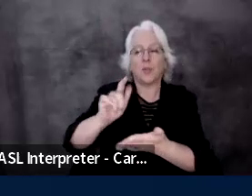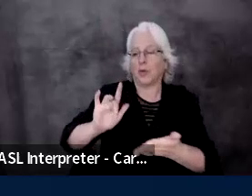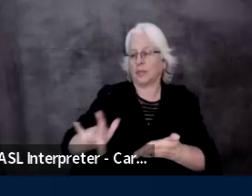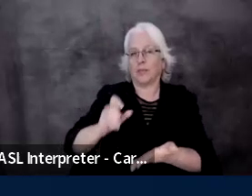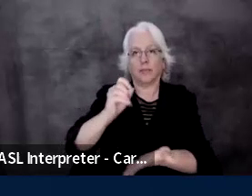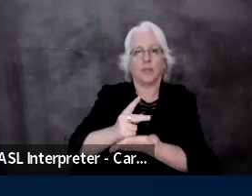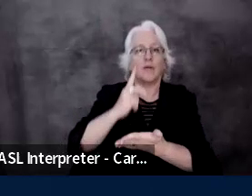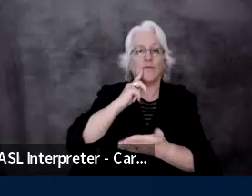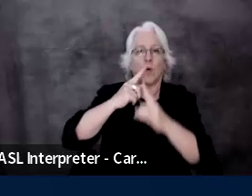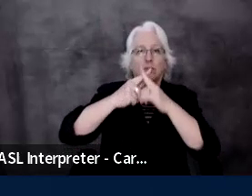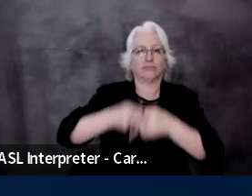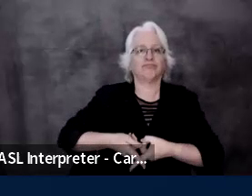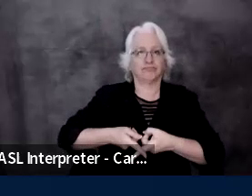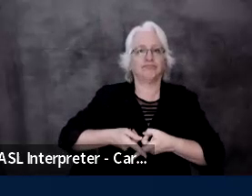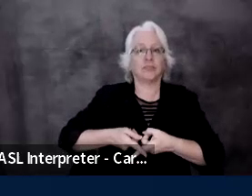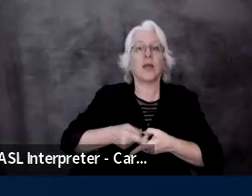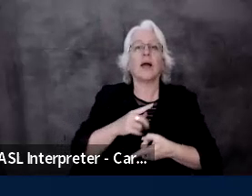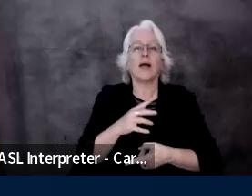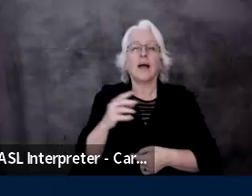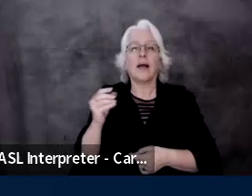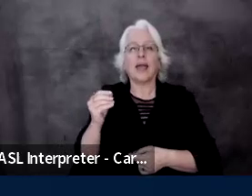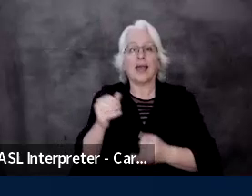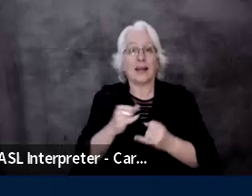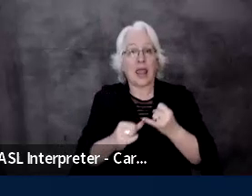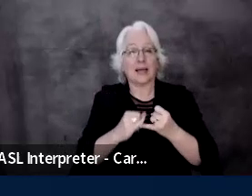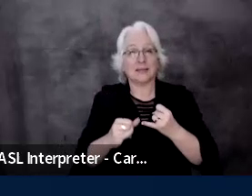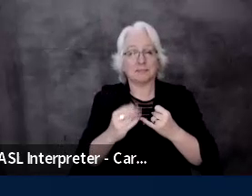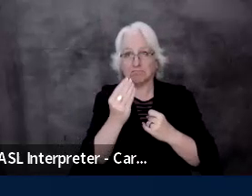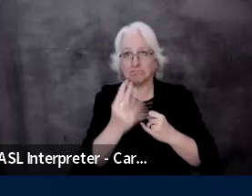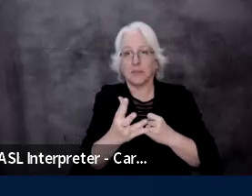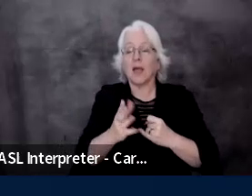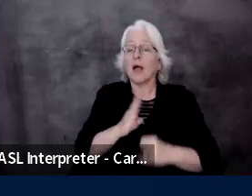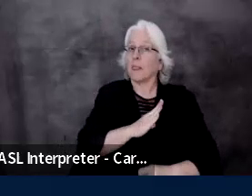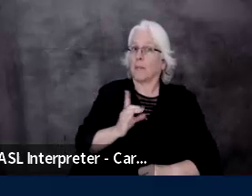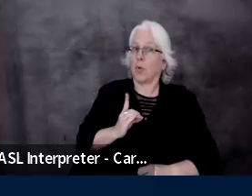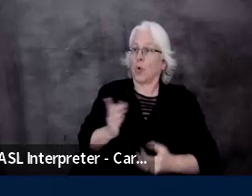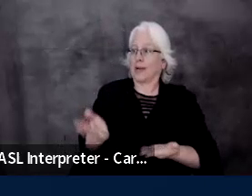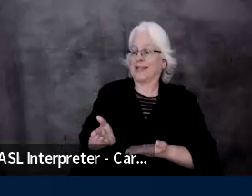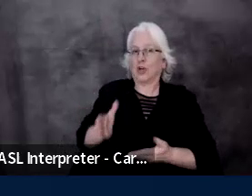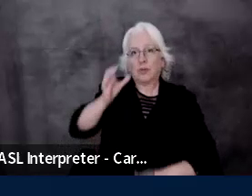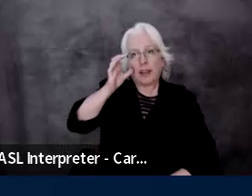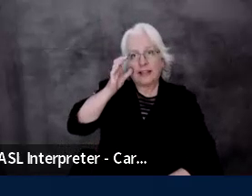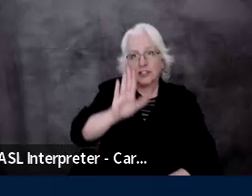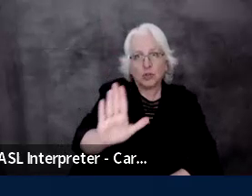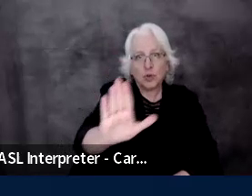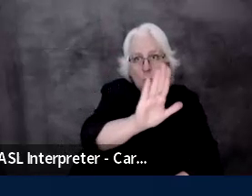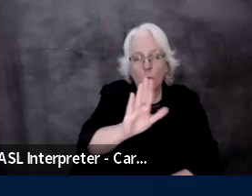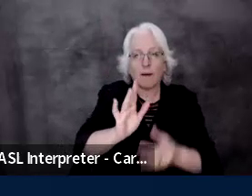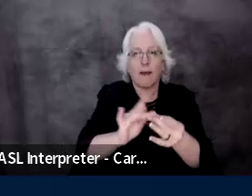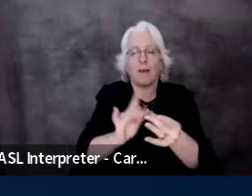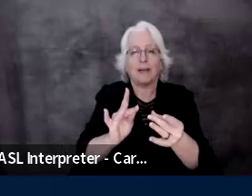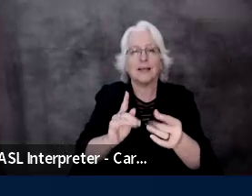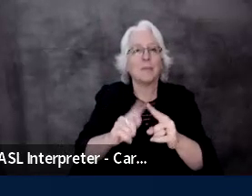needed. Finally, I just want to note that our board members are here to listen to your comments, but we will not have time